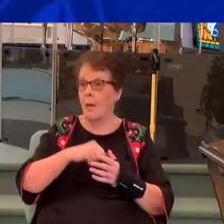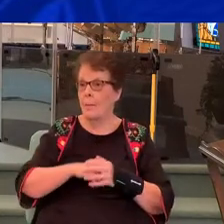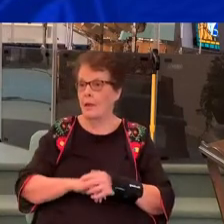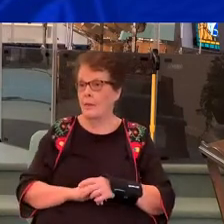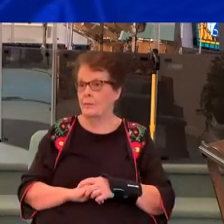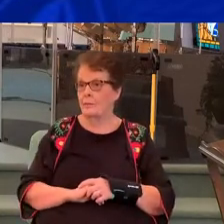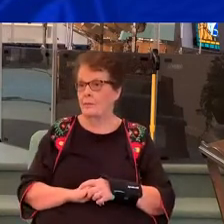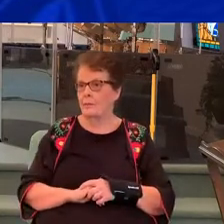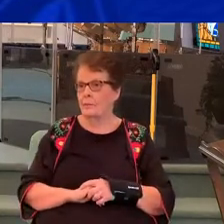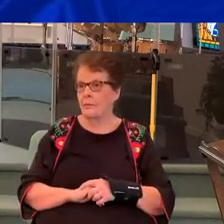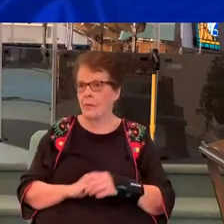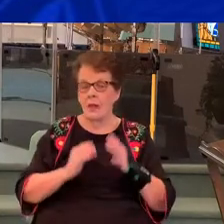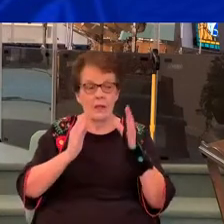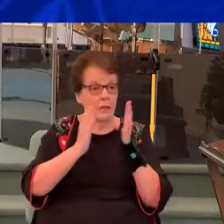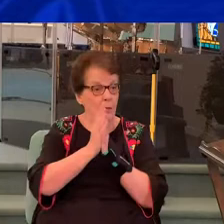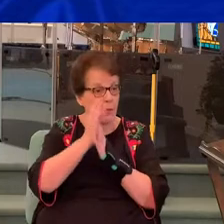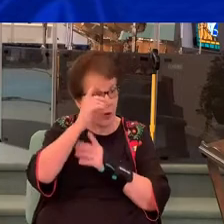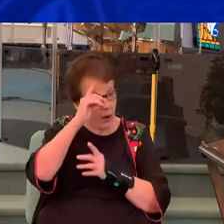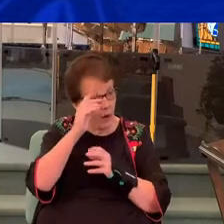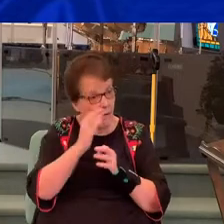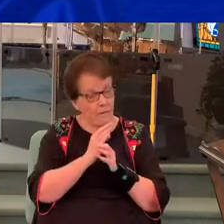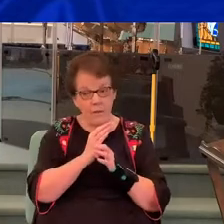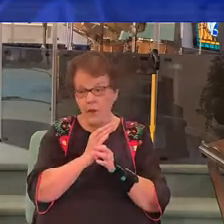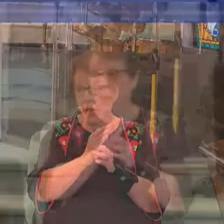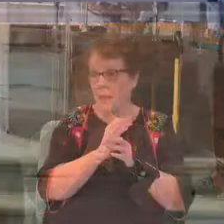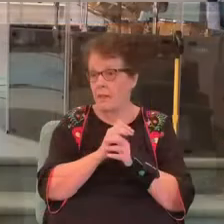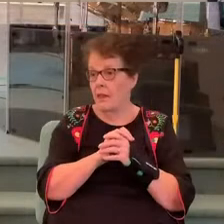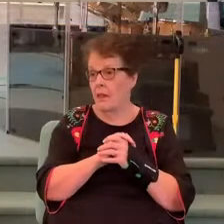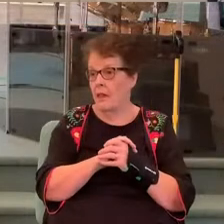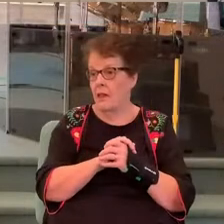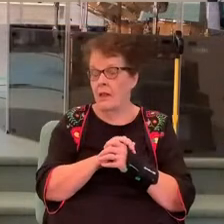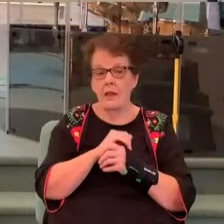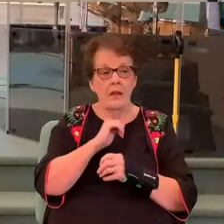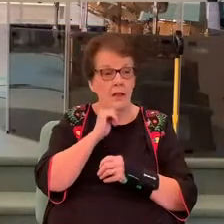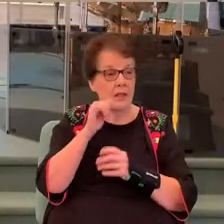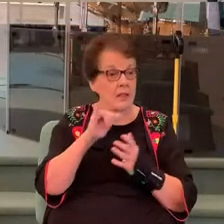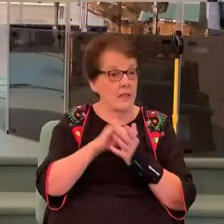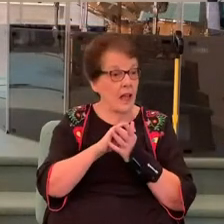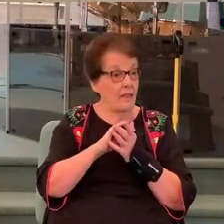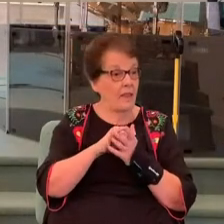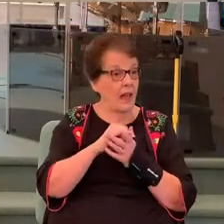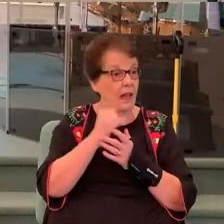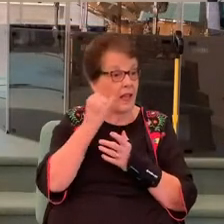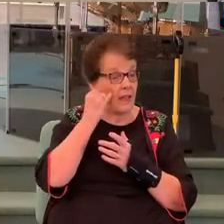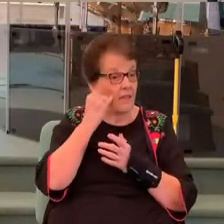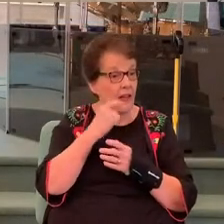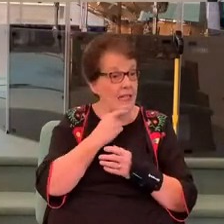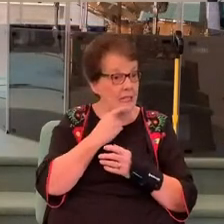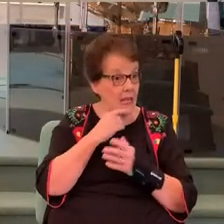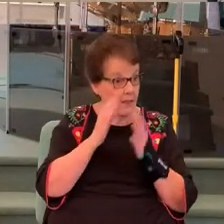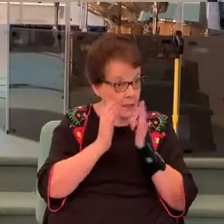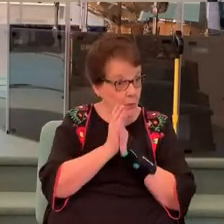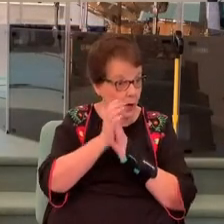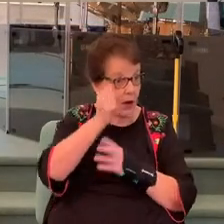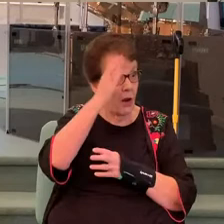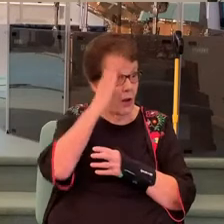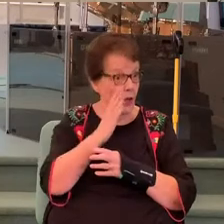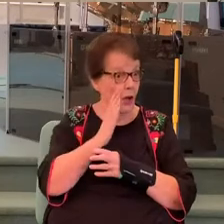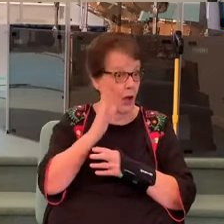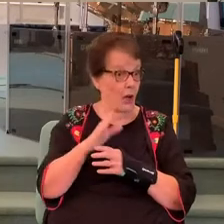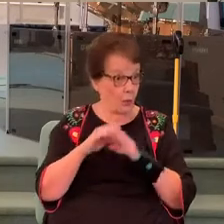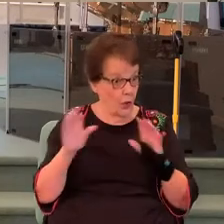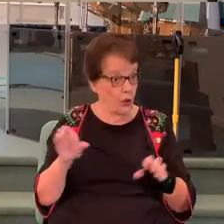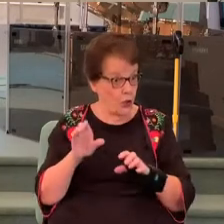There's a prayer of faith here that's not, if I say this prayer, God will do this thing. We have to remember that God is